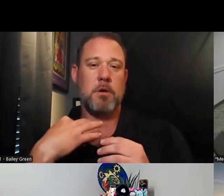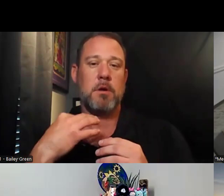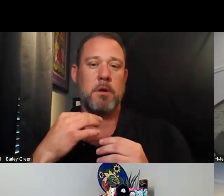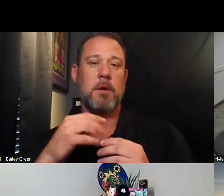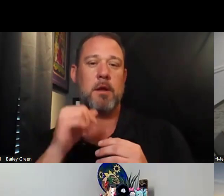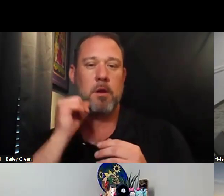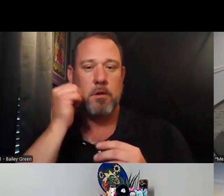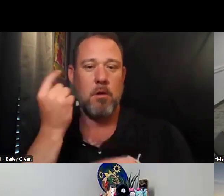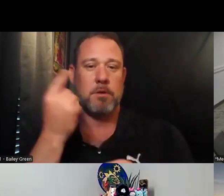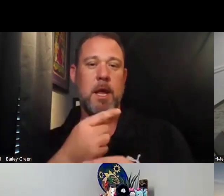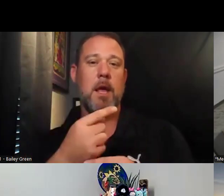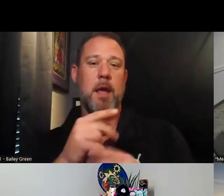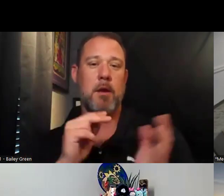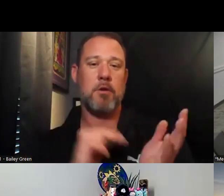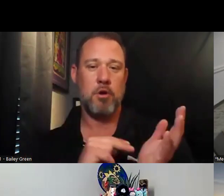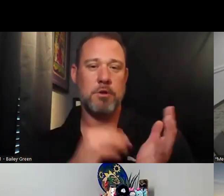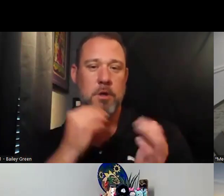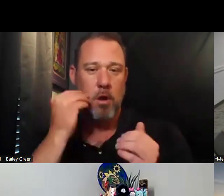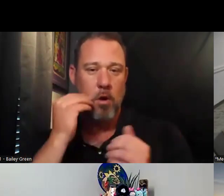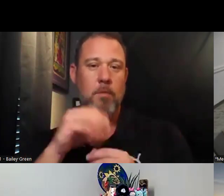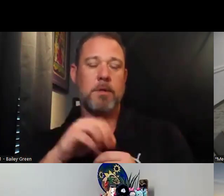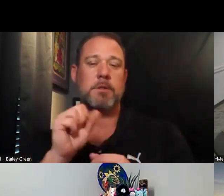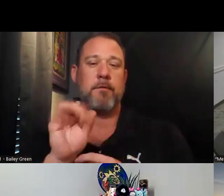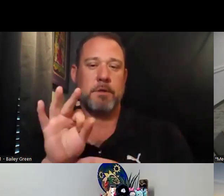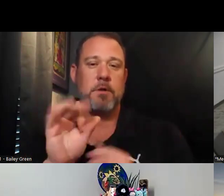day programs and nursing homes in the Bay Area, and